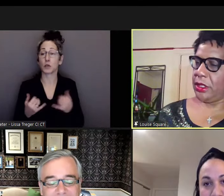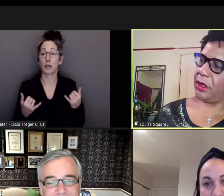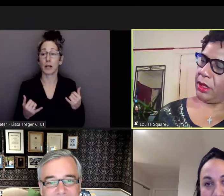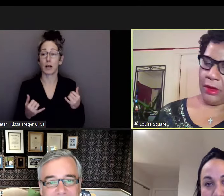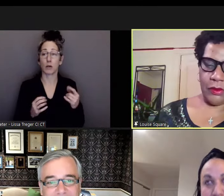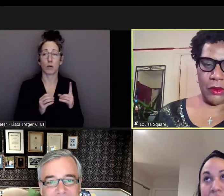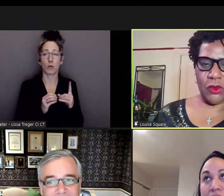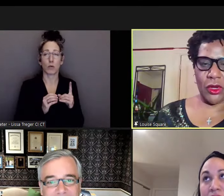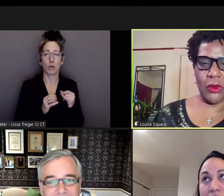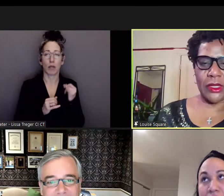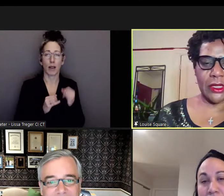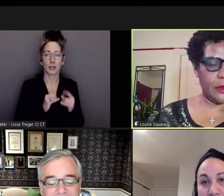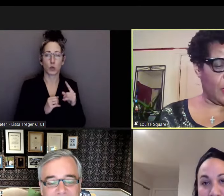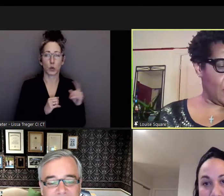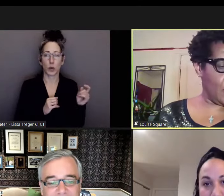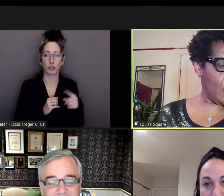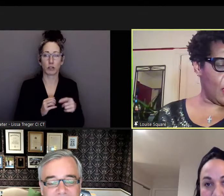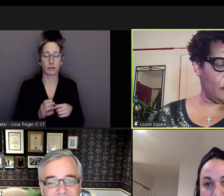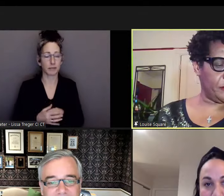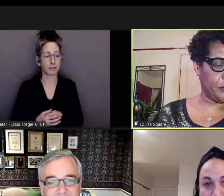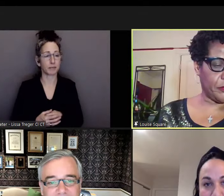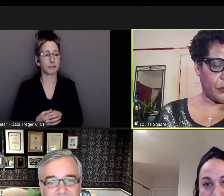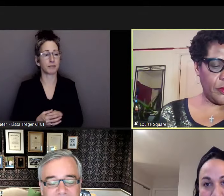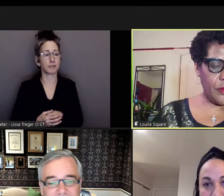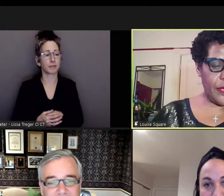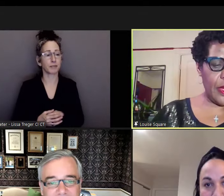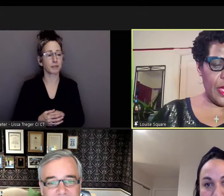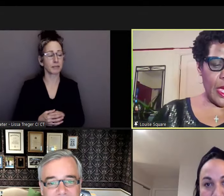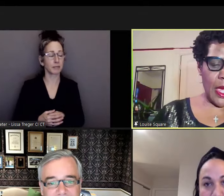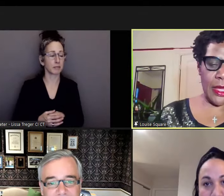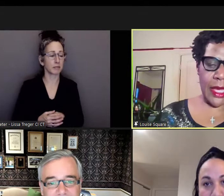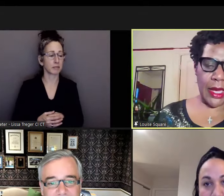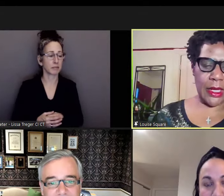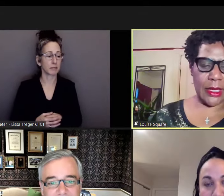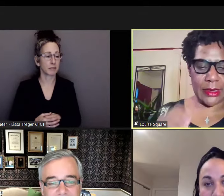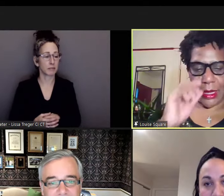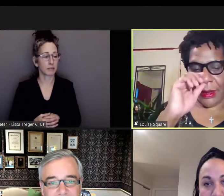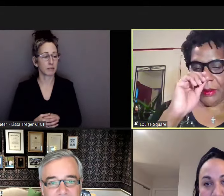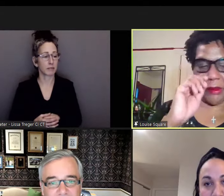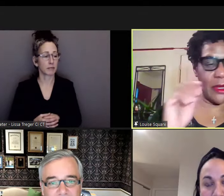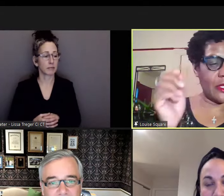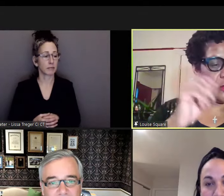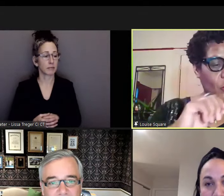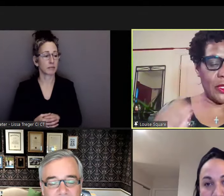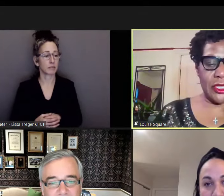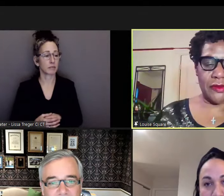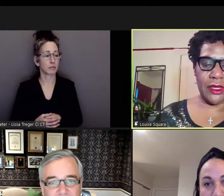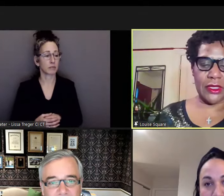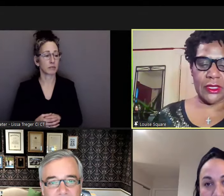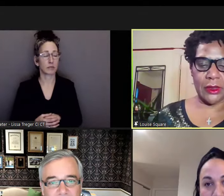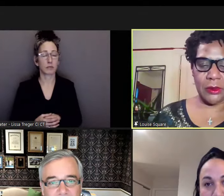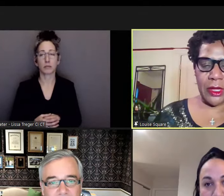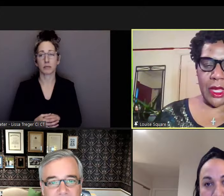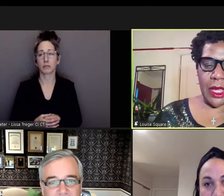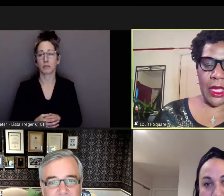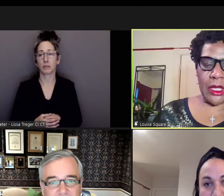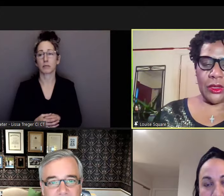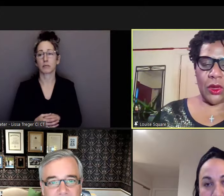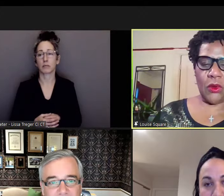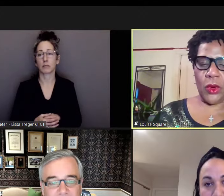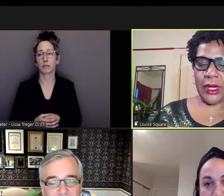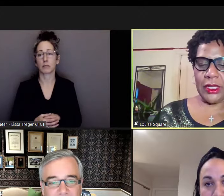last question, one more question. Um, and that is, we're gonna shift gears just a little